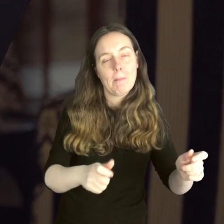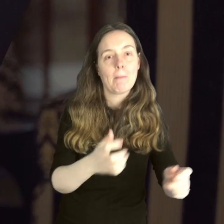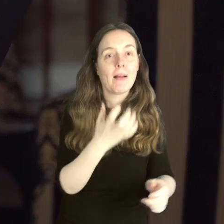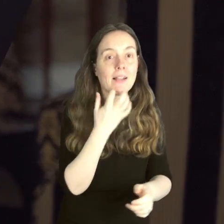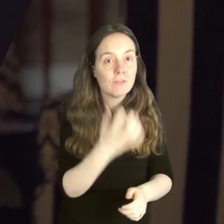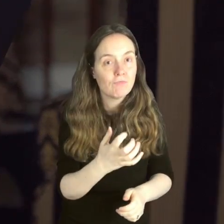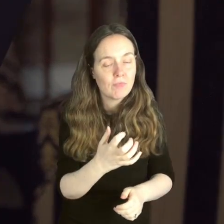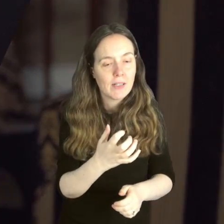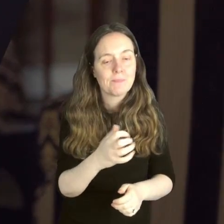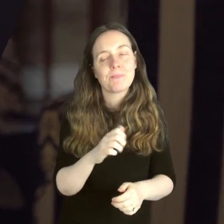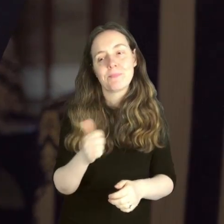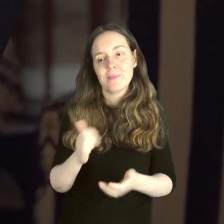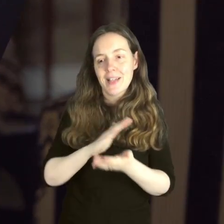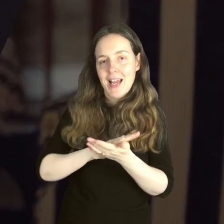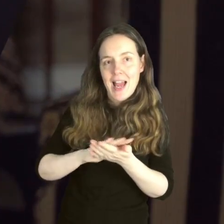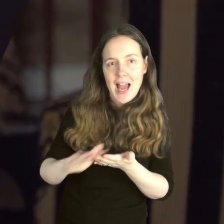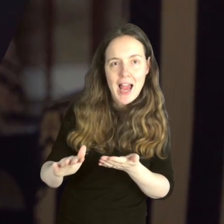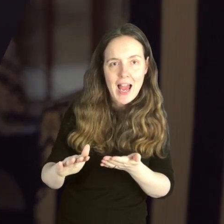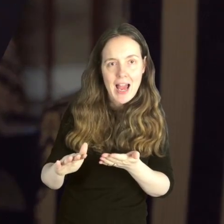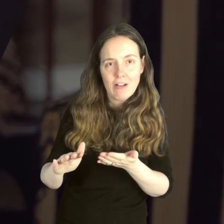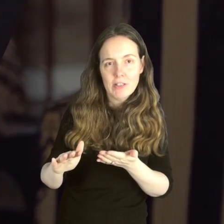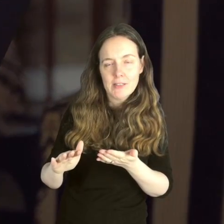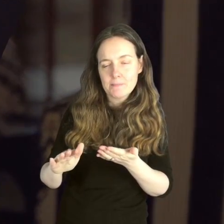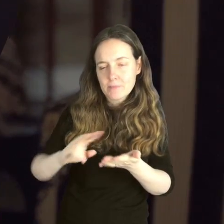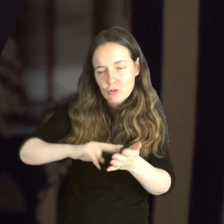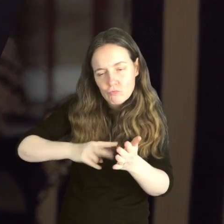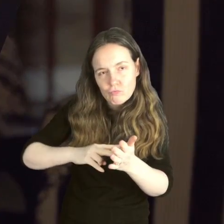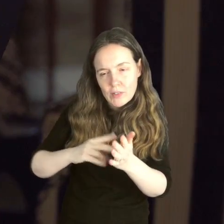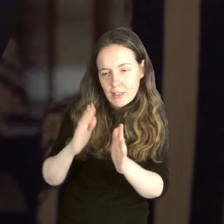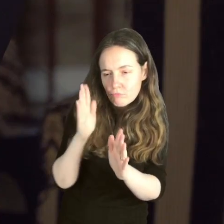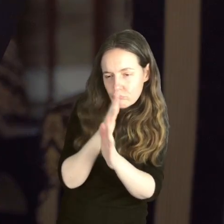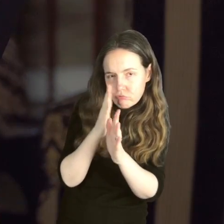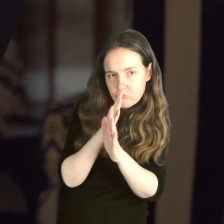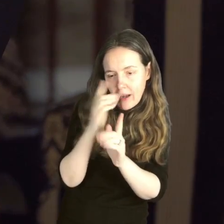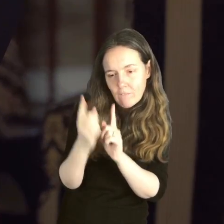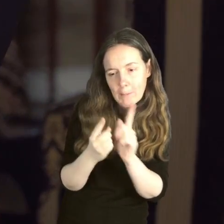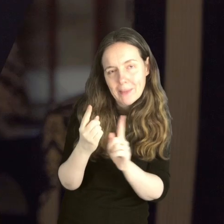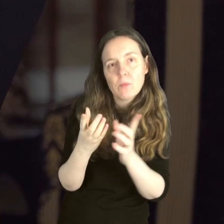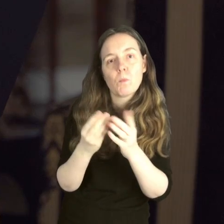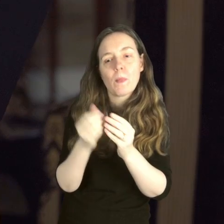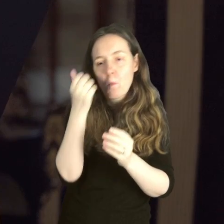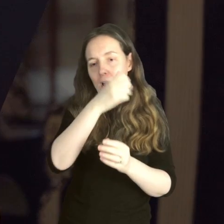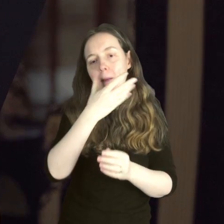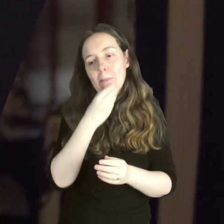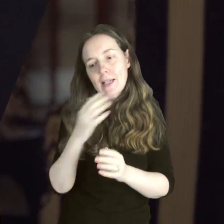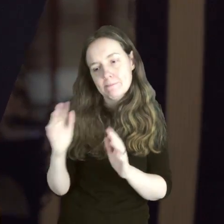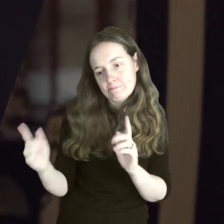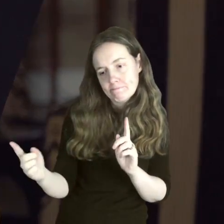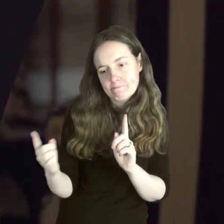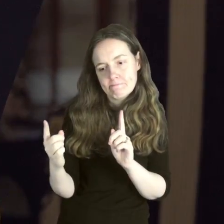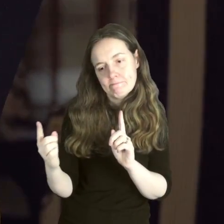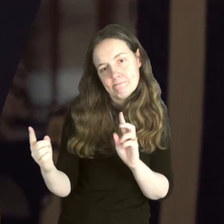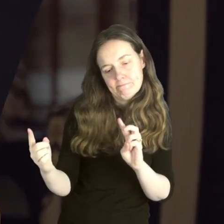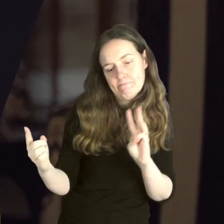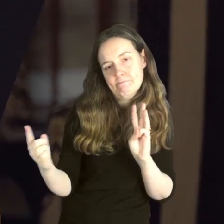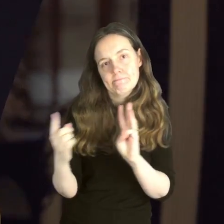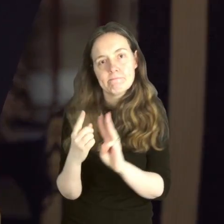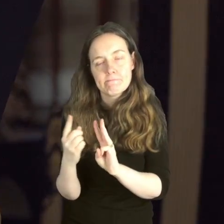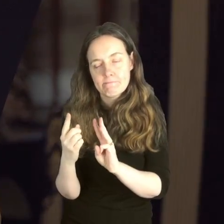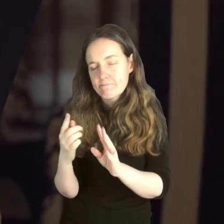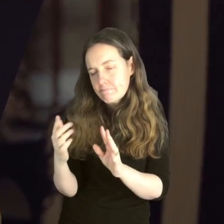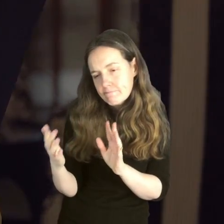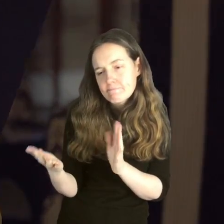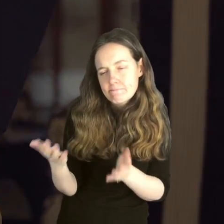Then Herod called for a private meeting with the wise men, and he learned from them the time when the star